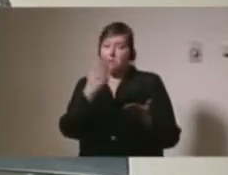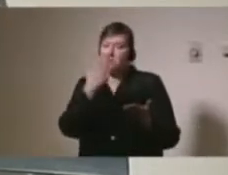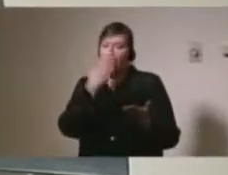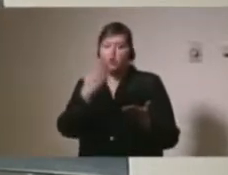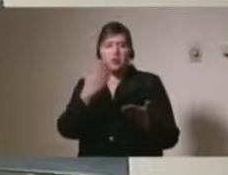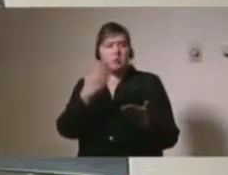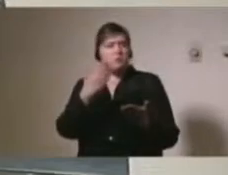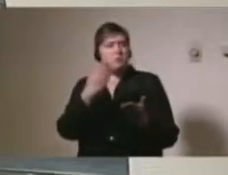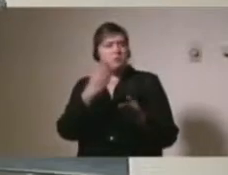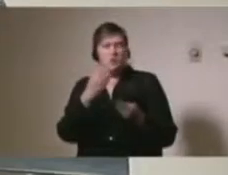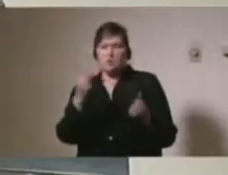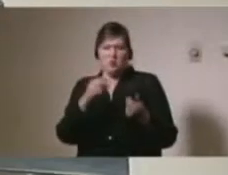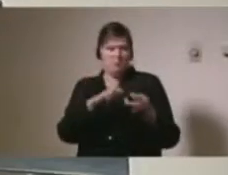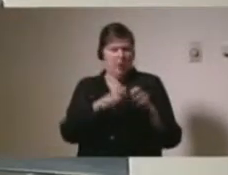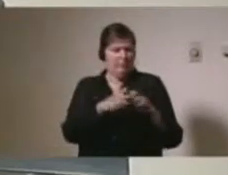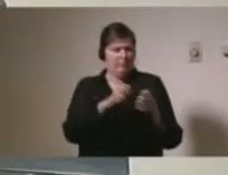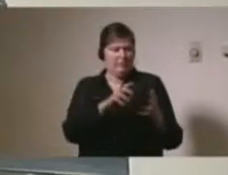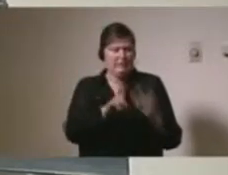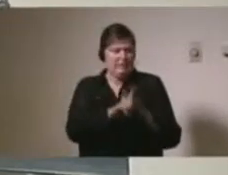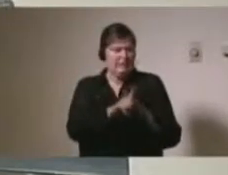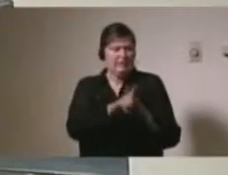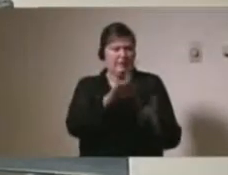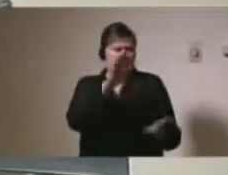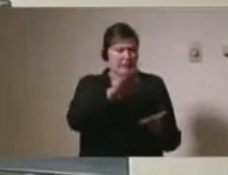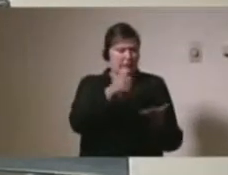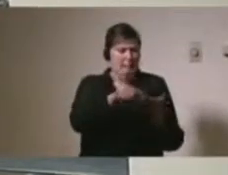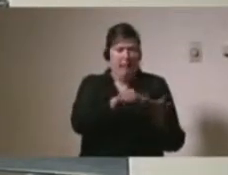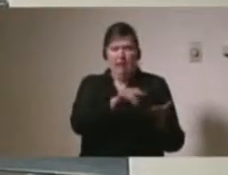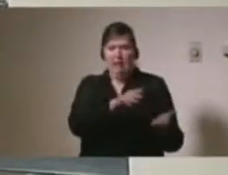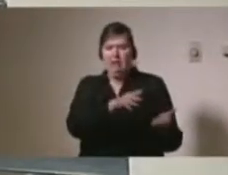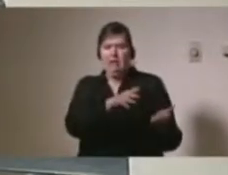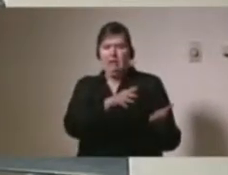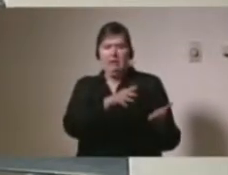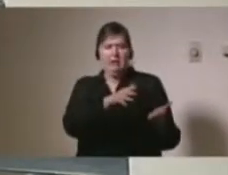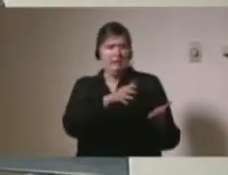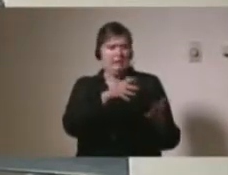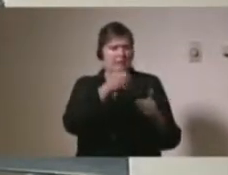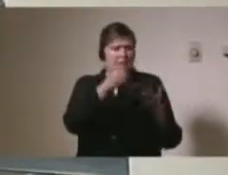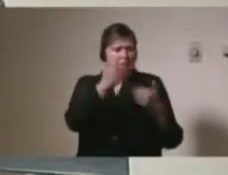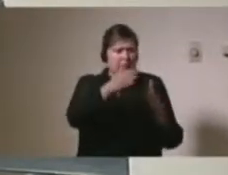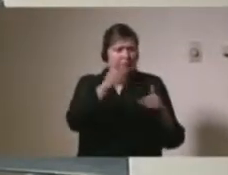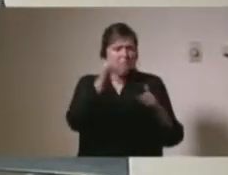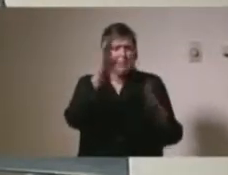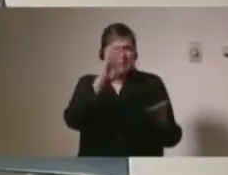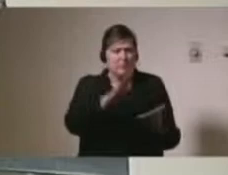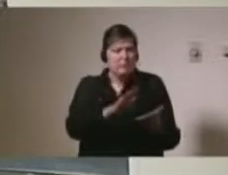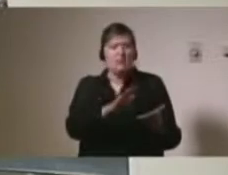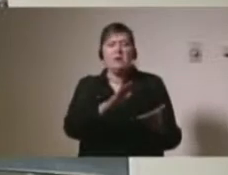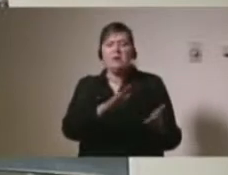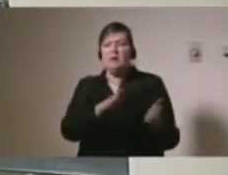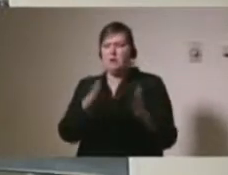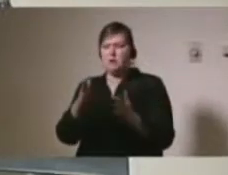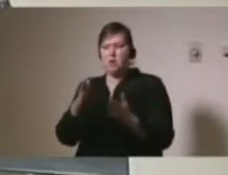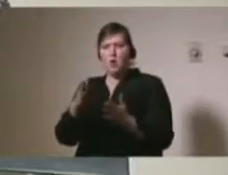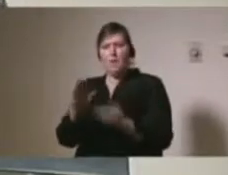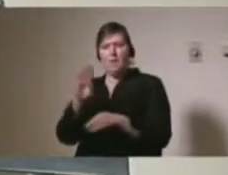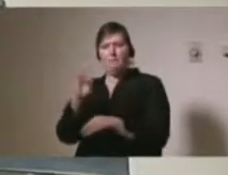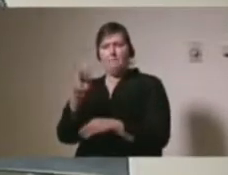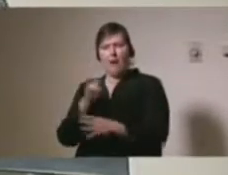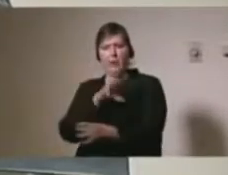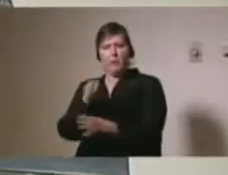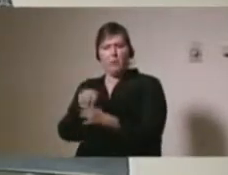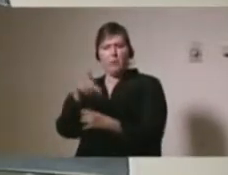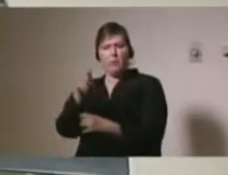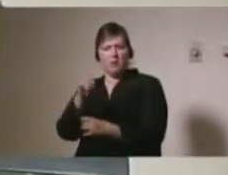the proper solution to face the reduction in the volume of the mail. In all the countries, we see